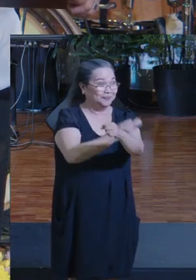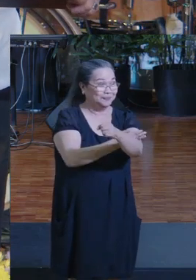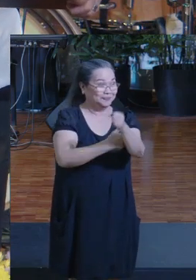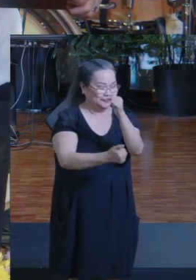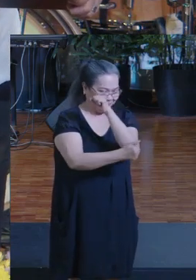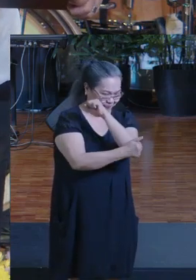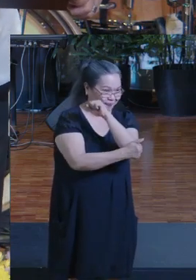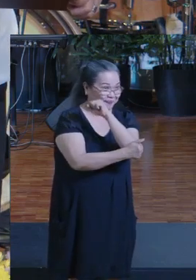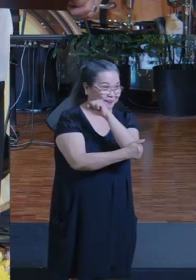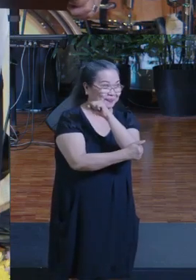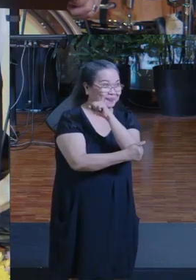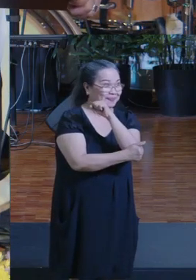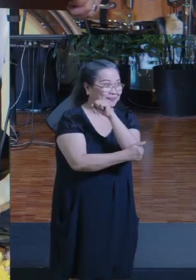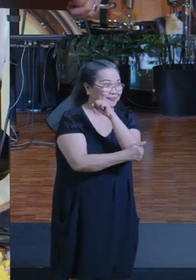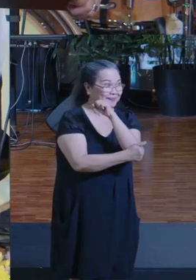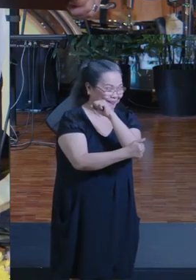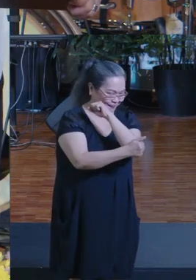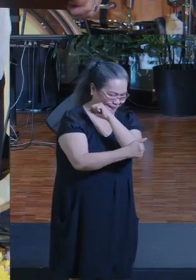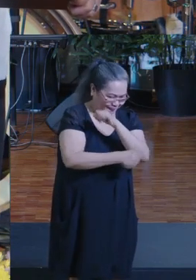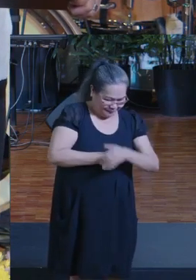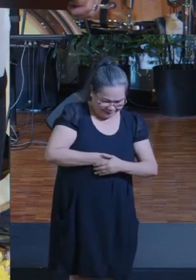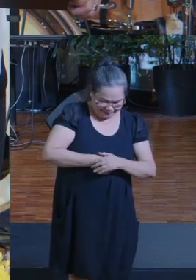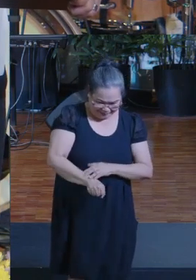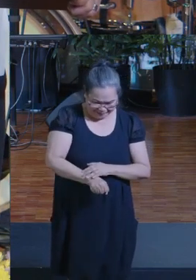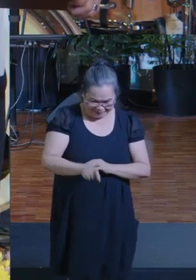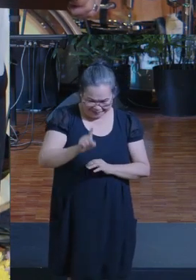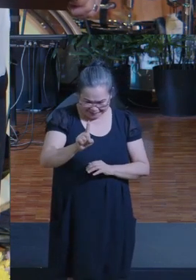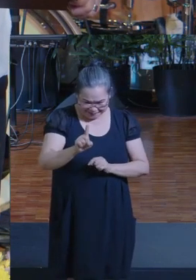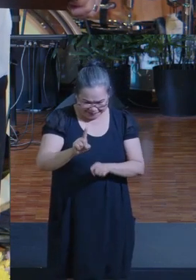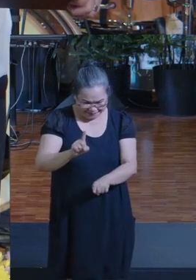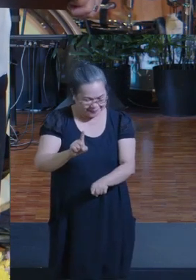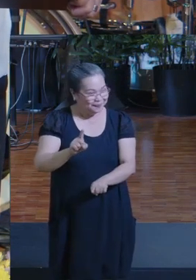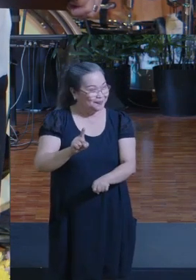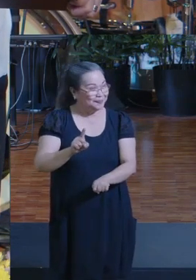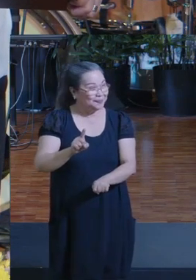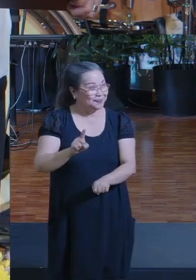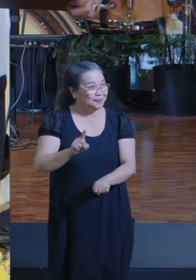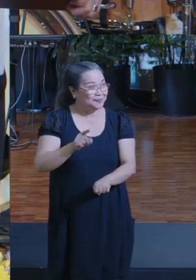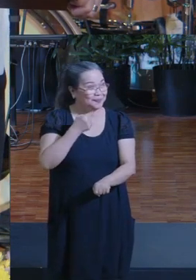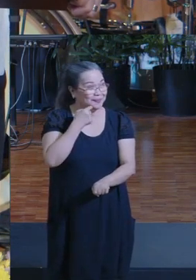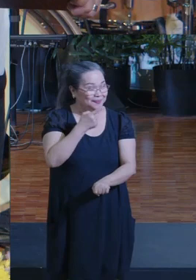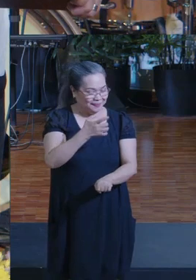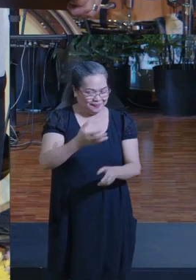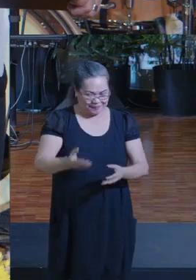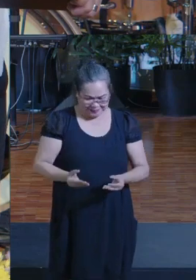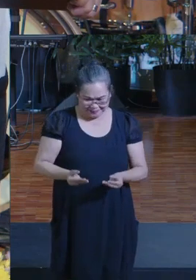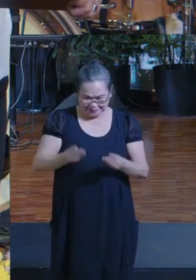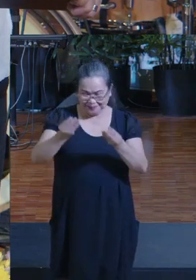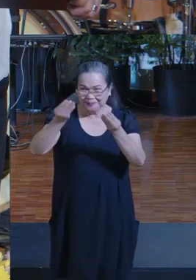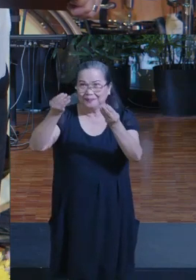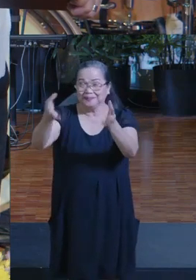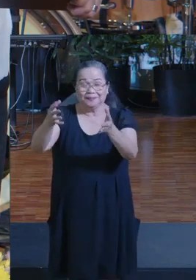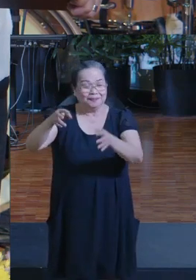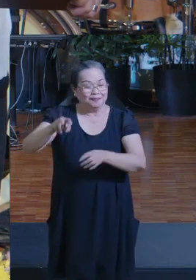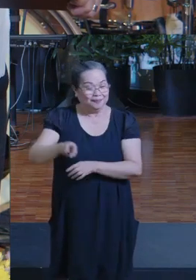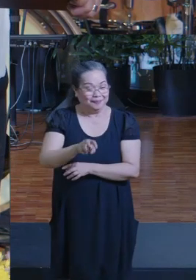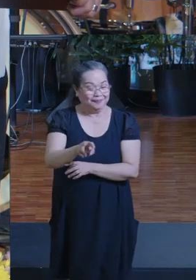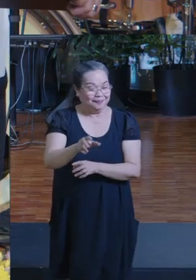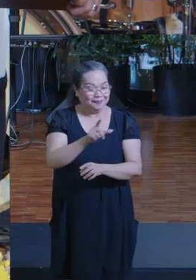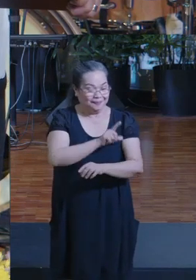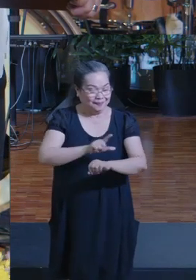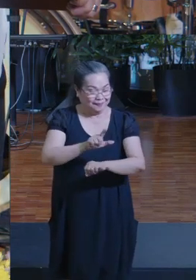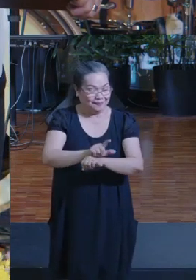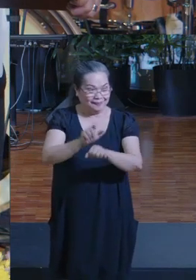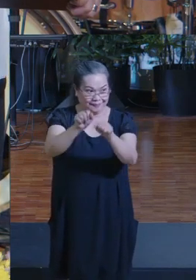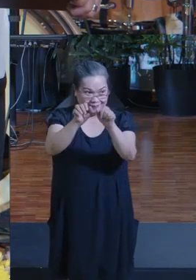Inulit din niya kay Isaac. Sojourn in this land, Genesis 26, 3-4. Sojourn in this land, and I will be with you